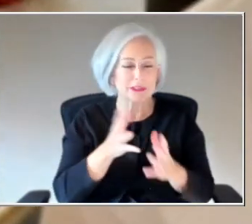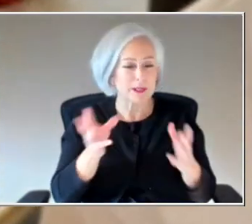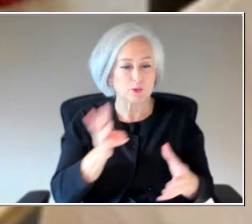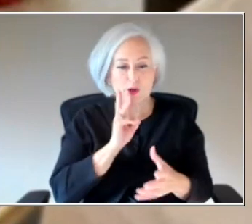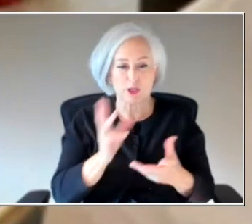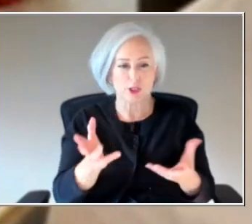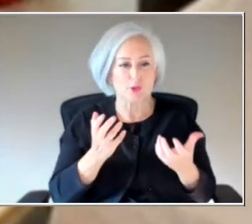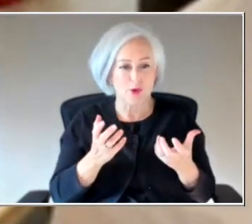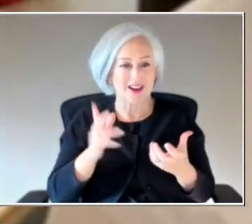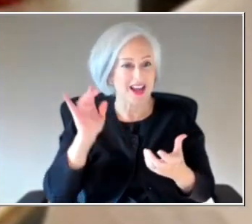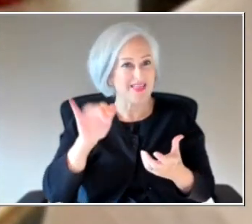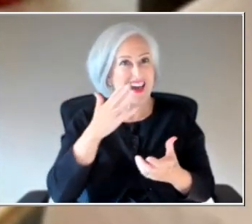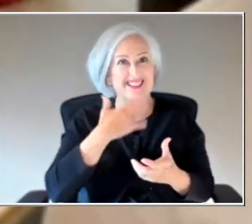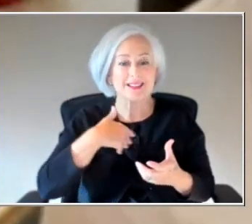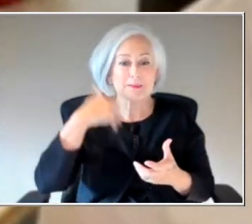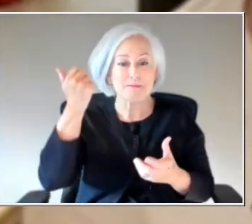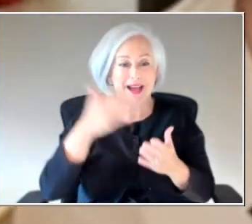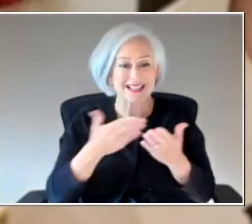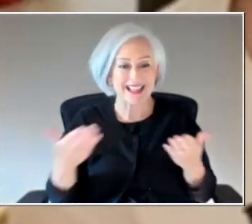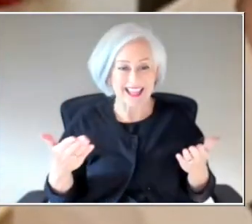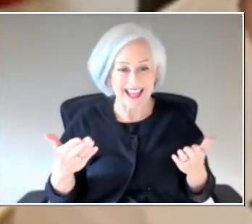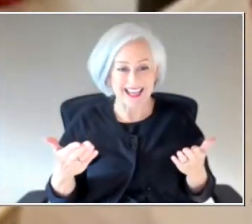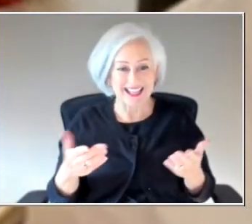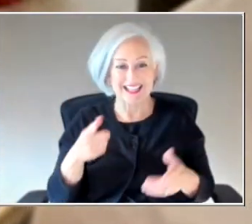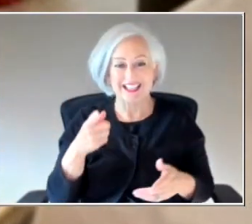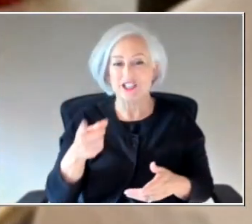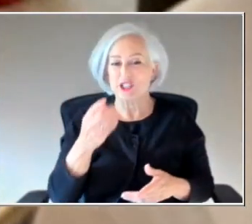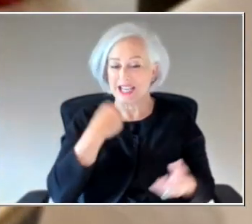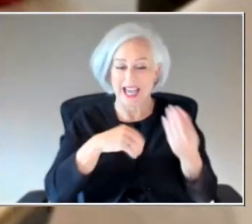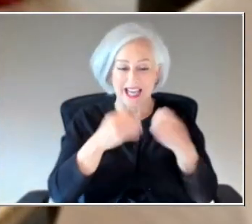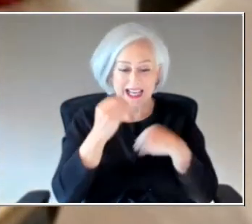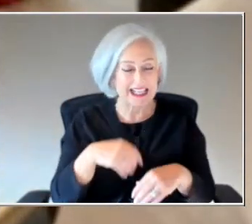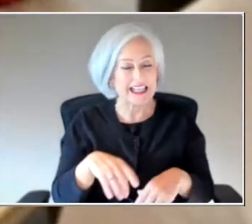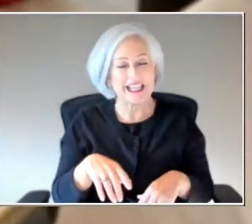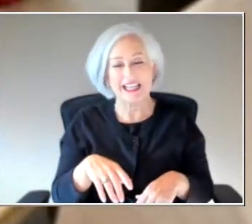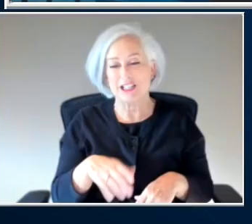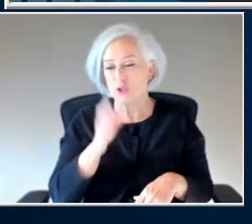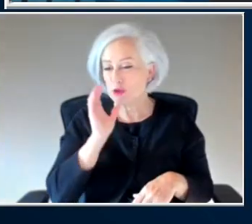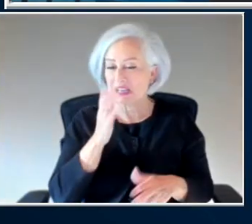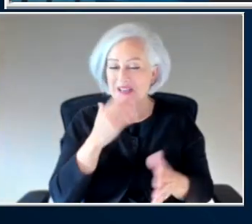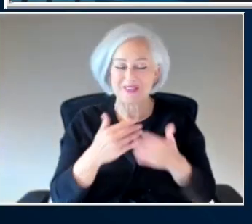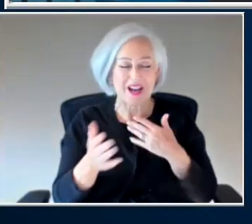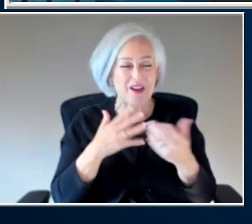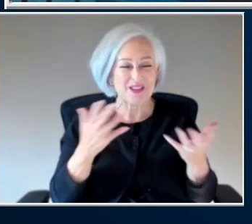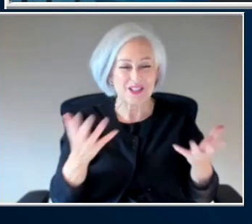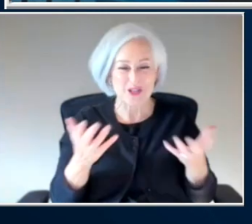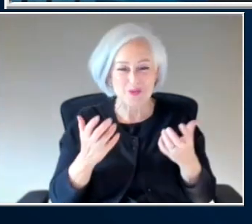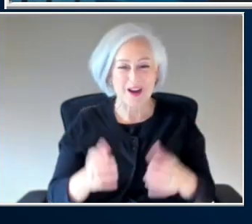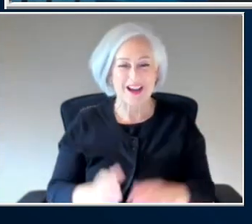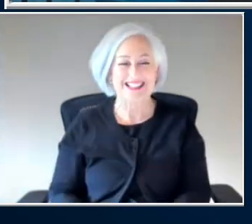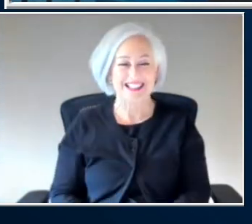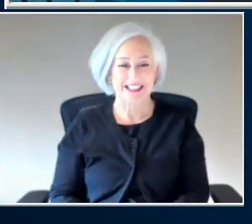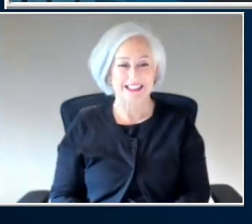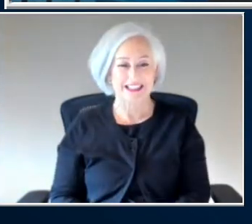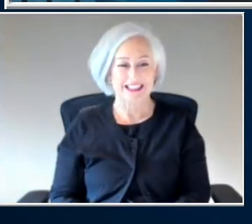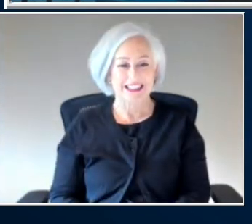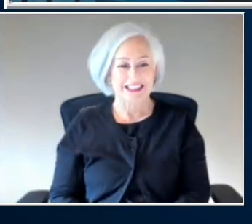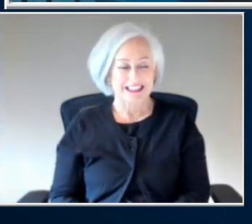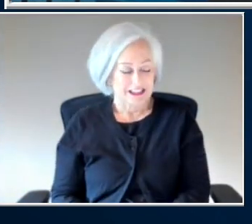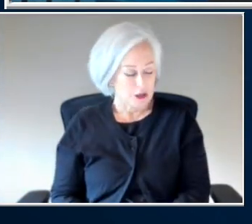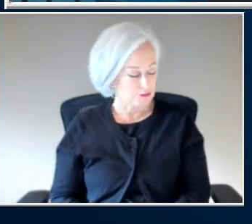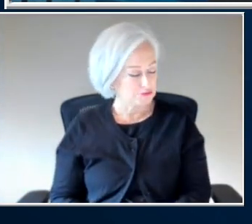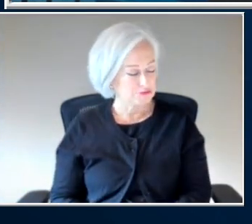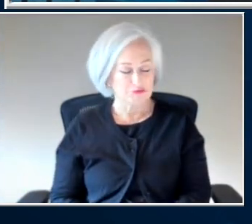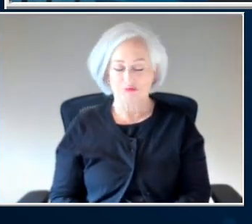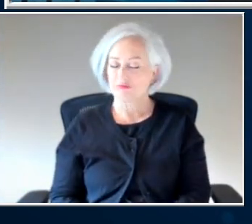best thing about this is our toddler can eat and drink as she wants. Well, so it was no question, Stacey, that you were going to donate your kidney to